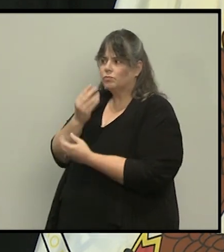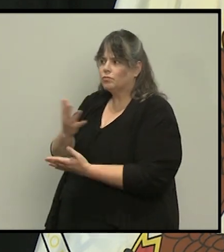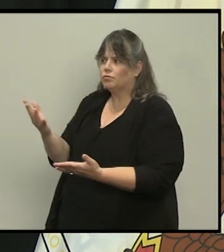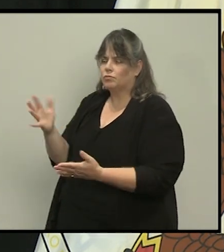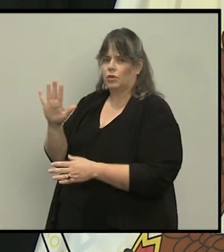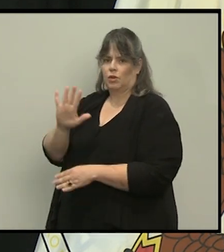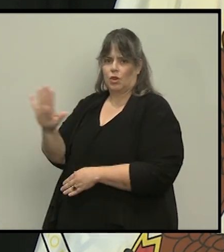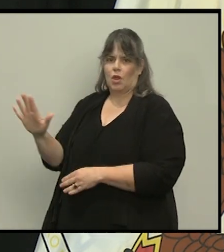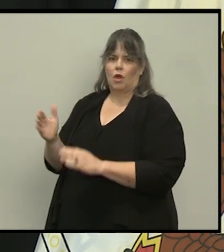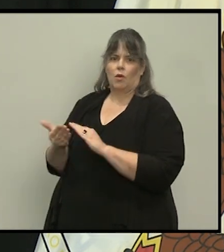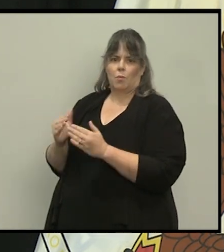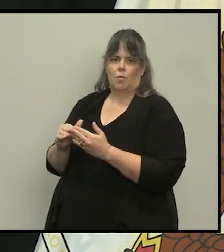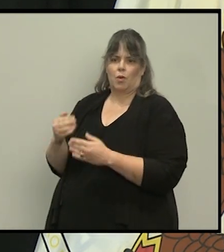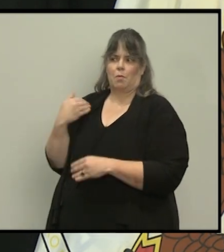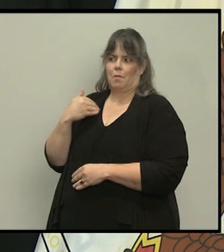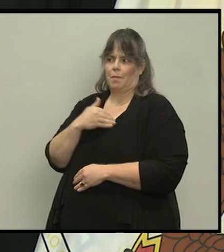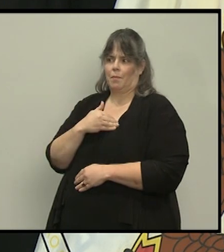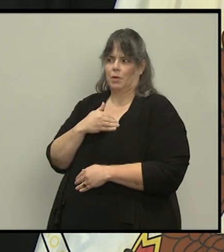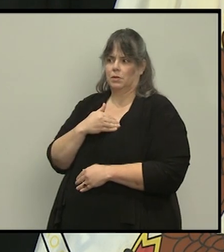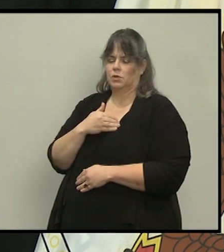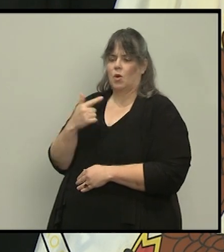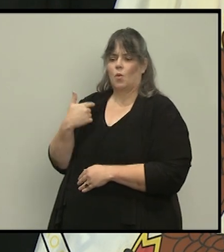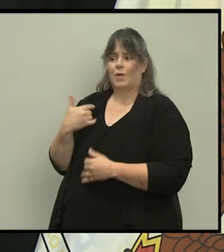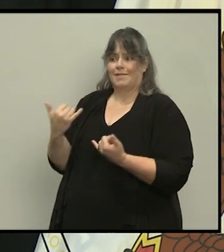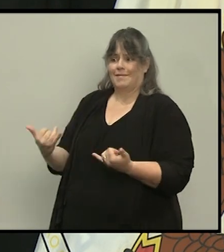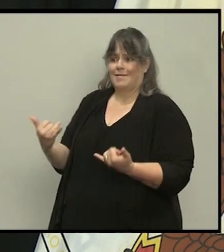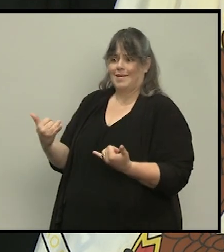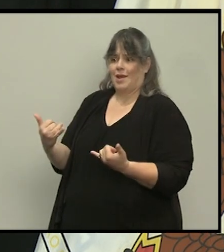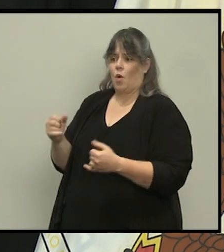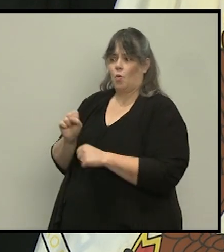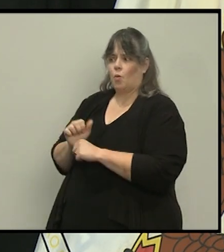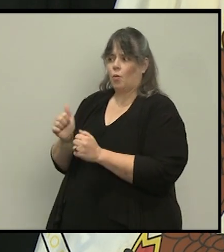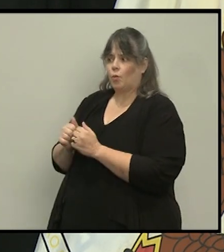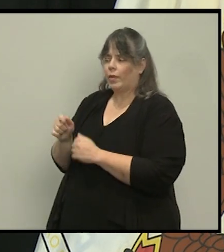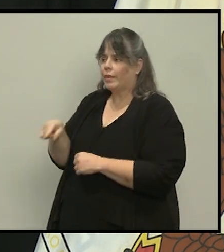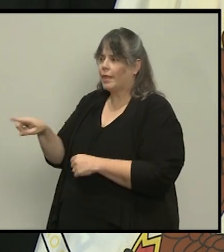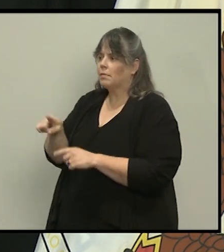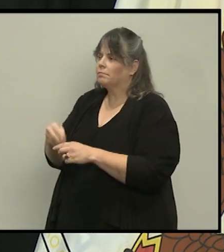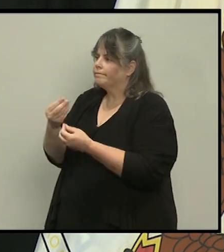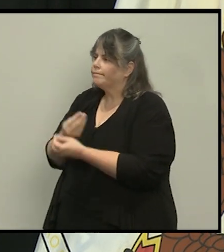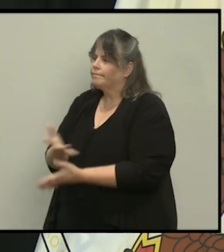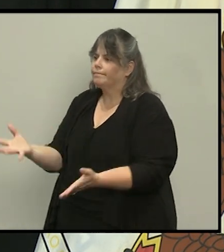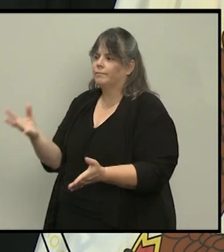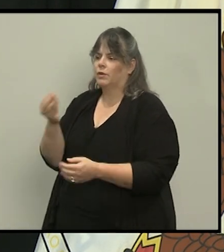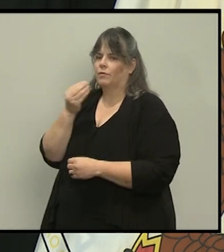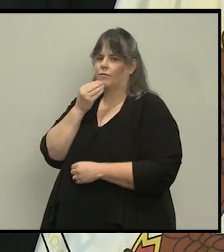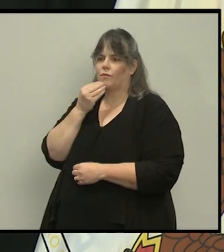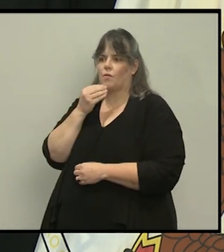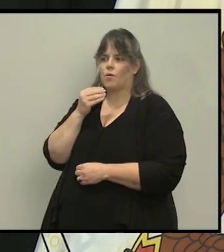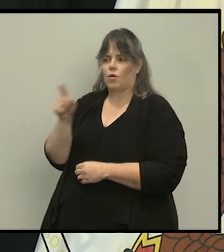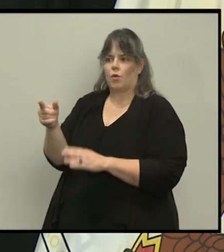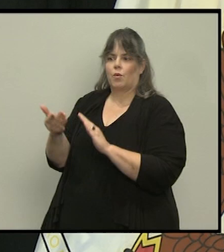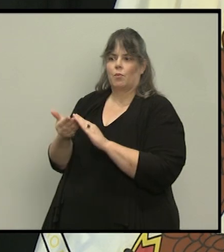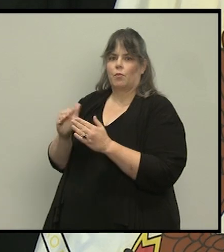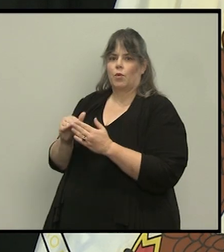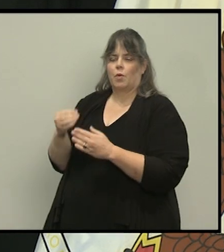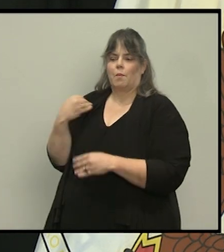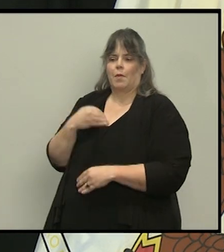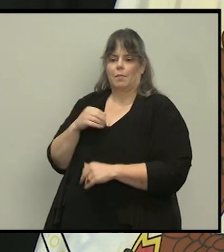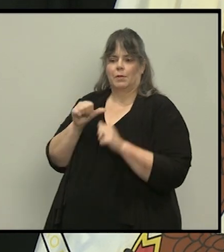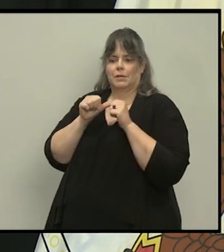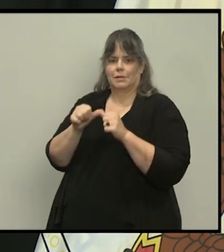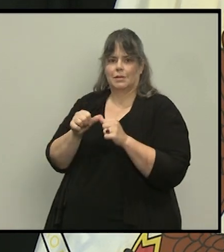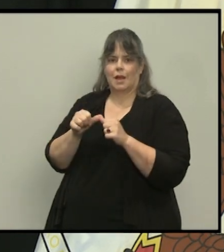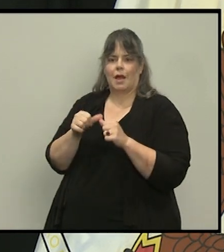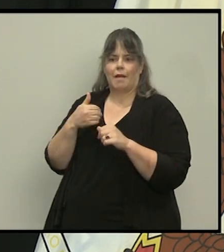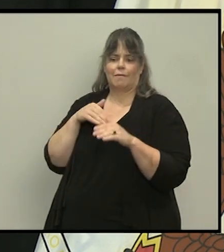congregations. We are currently working with them on food distribution so that community members continue to have access